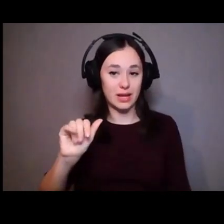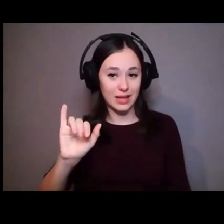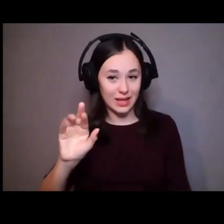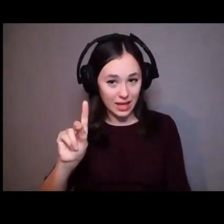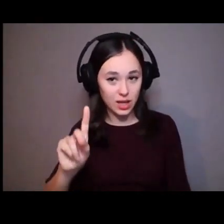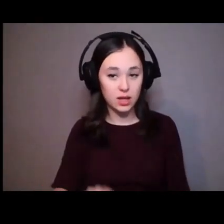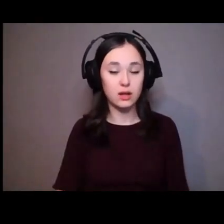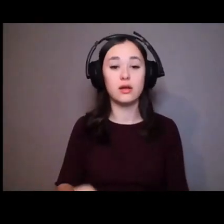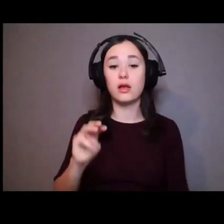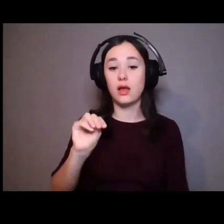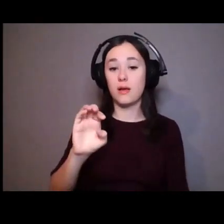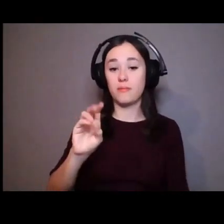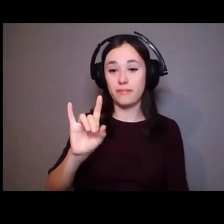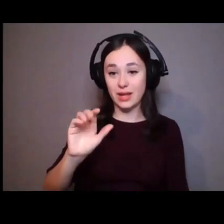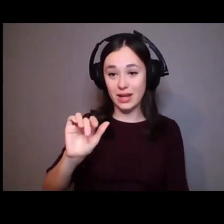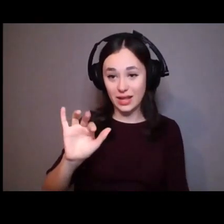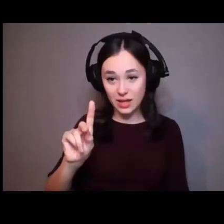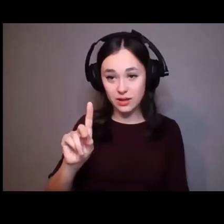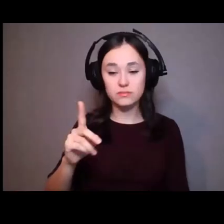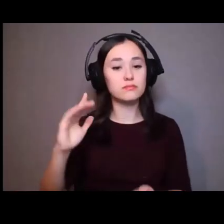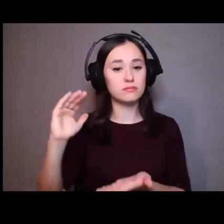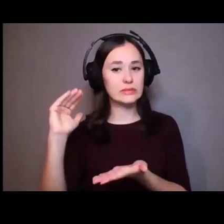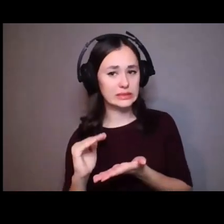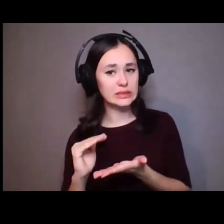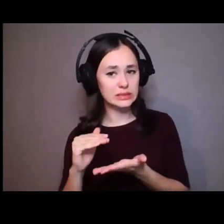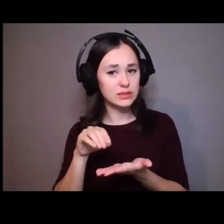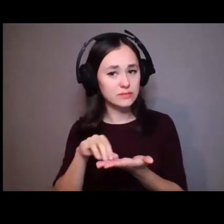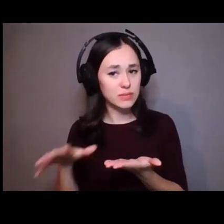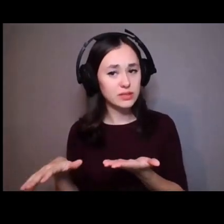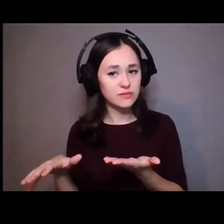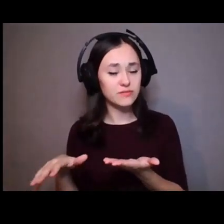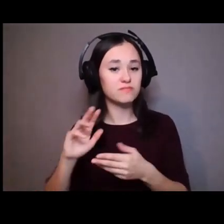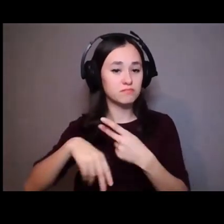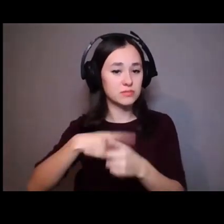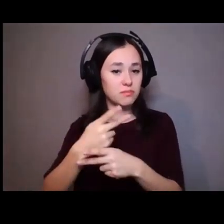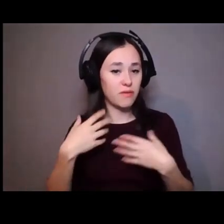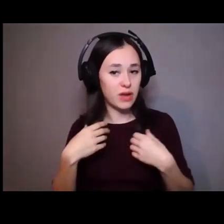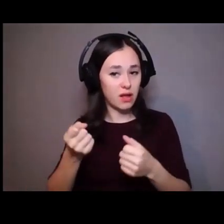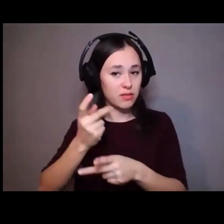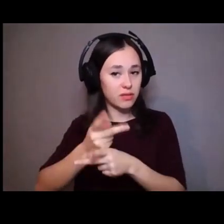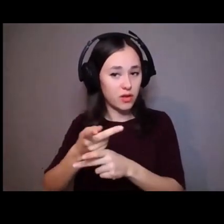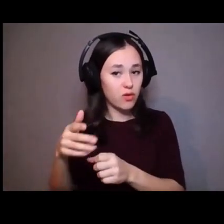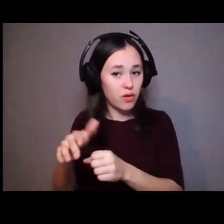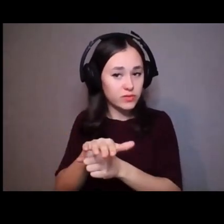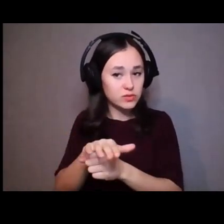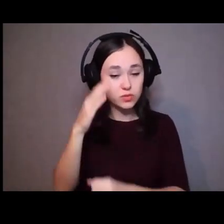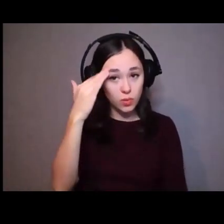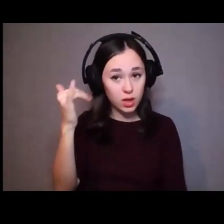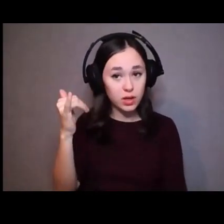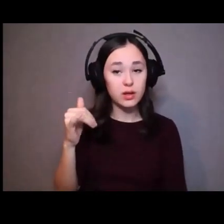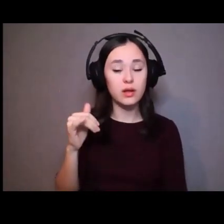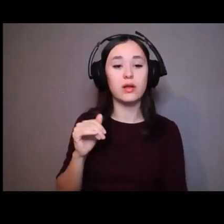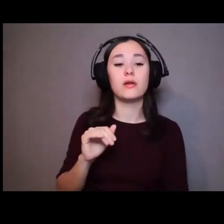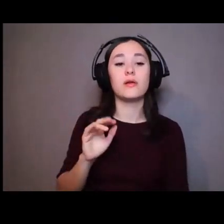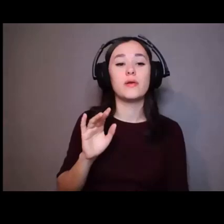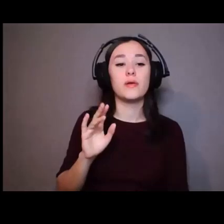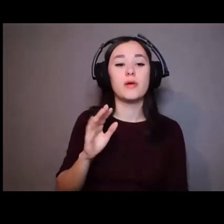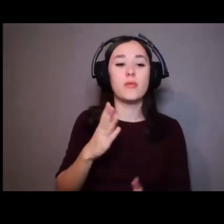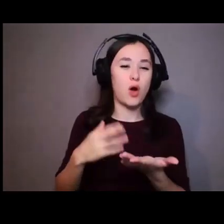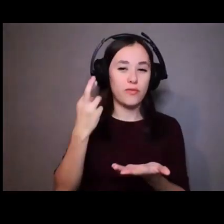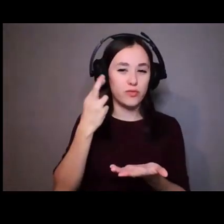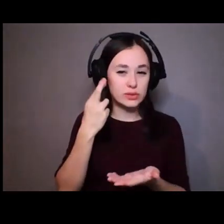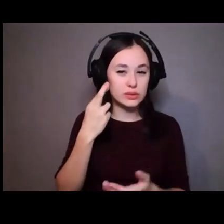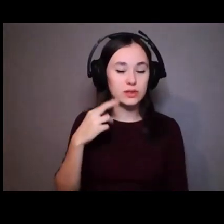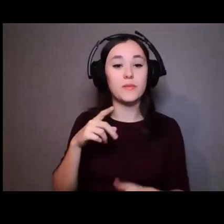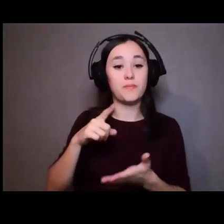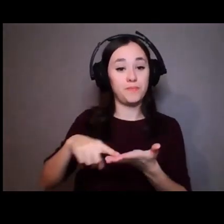least expensive form of health coverage in the US. It's in part driven by the fact that the payment